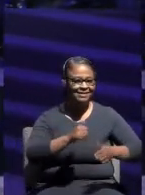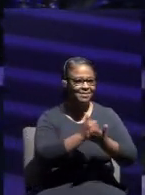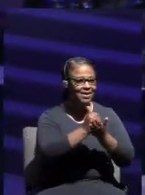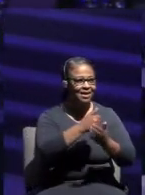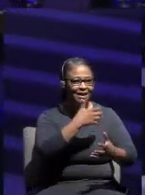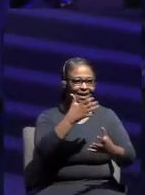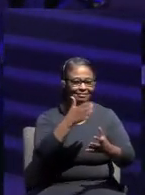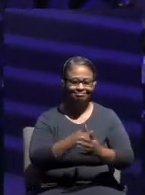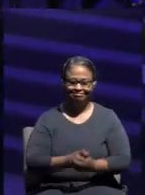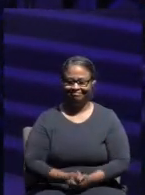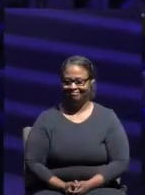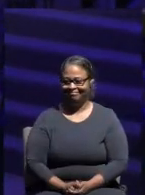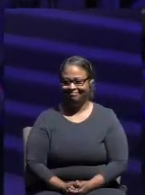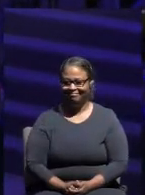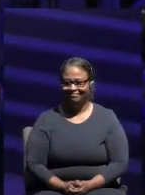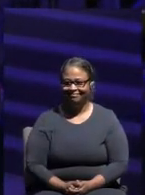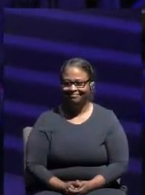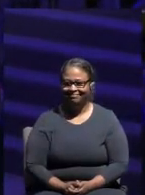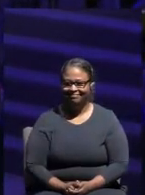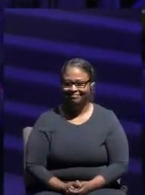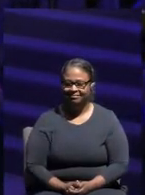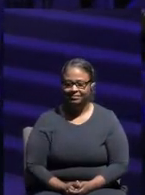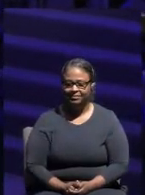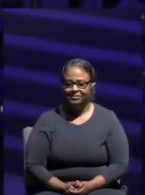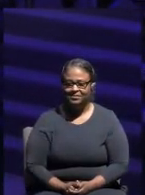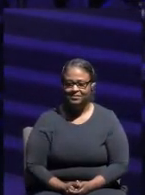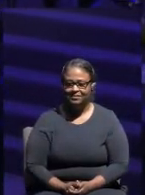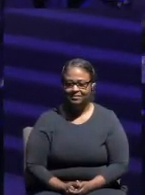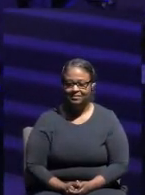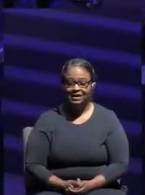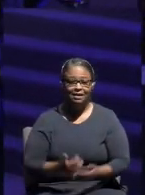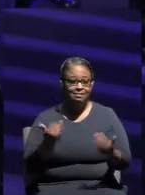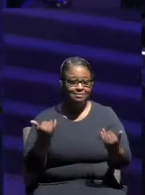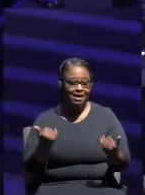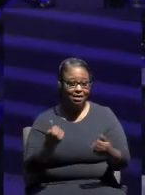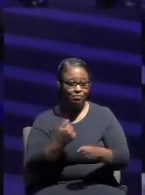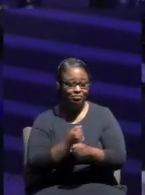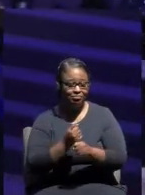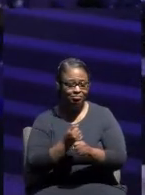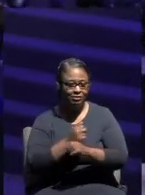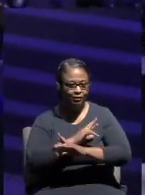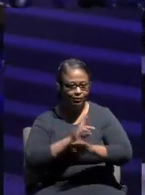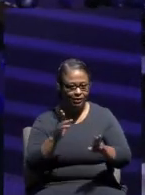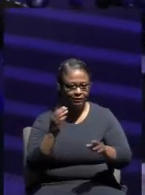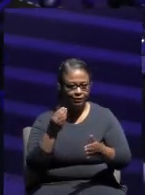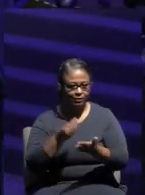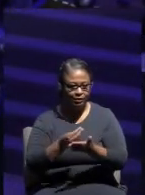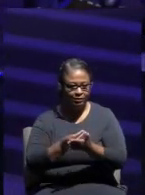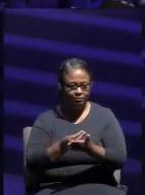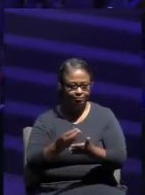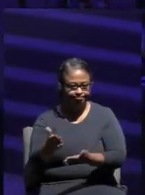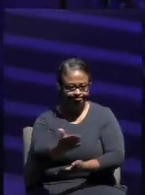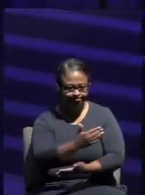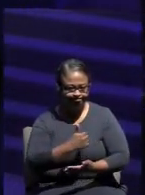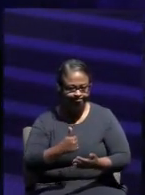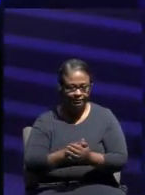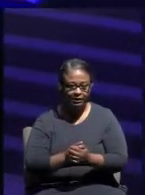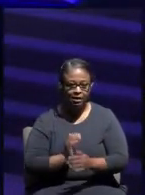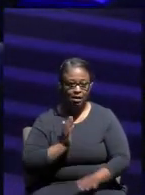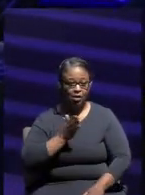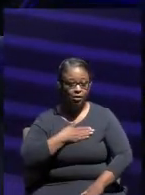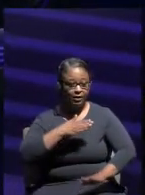Amen. We're going to prepare ourselves for our morning tithe and offering. So as you're preparing for that, our